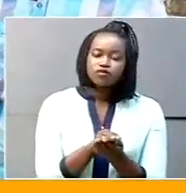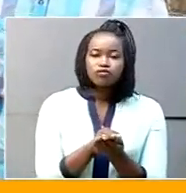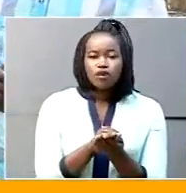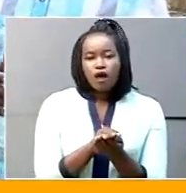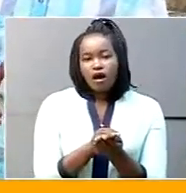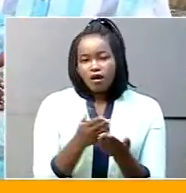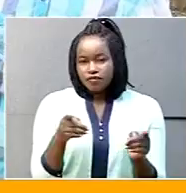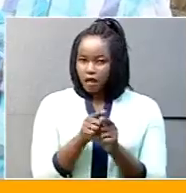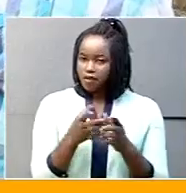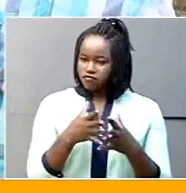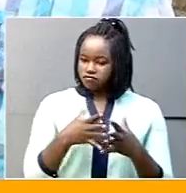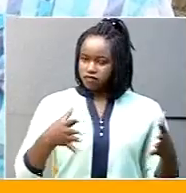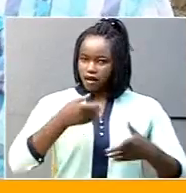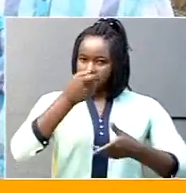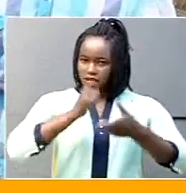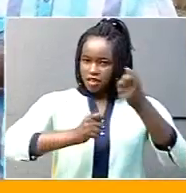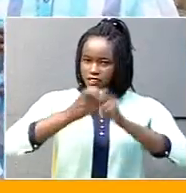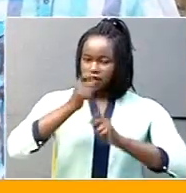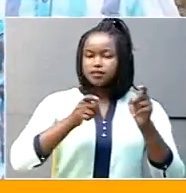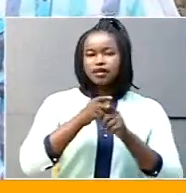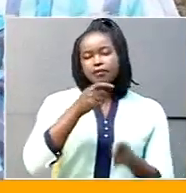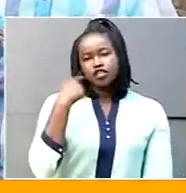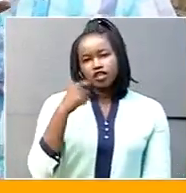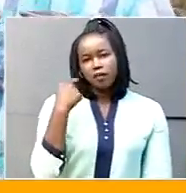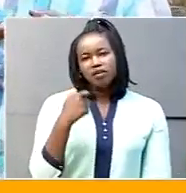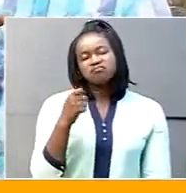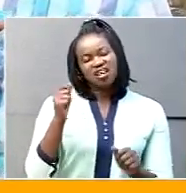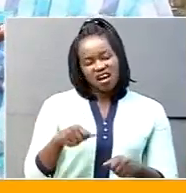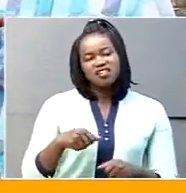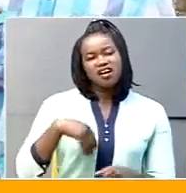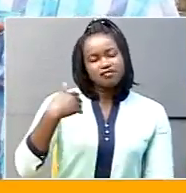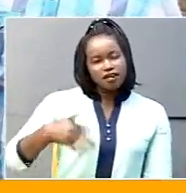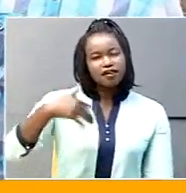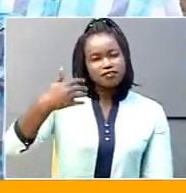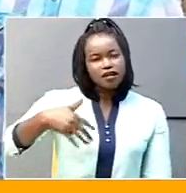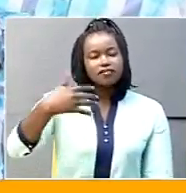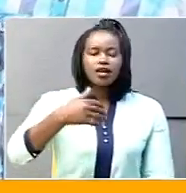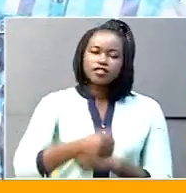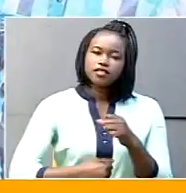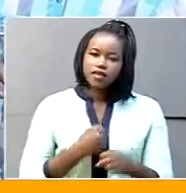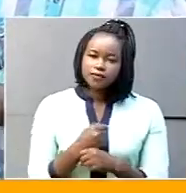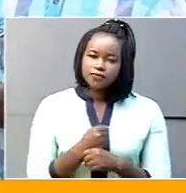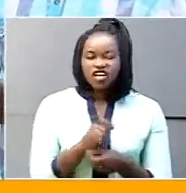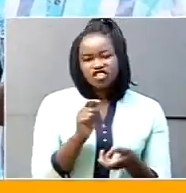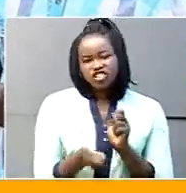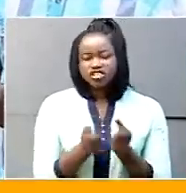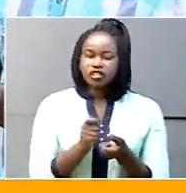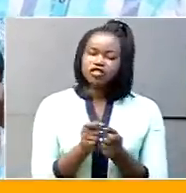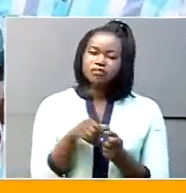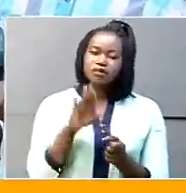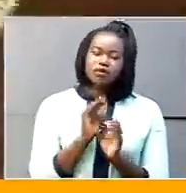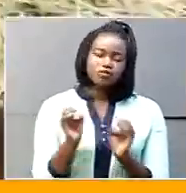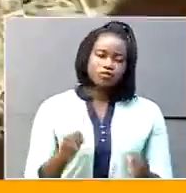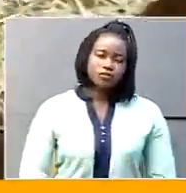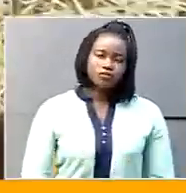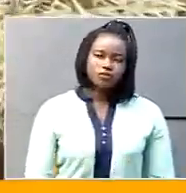milk and beef throughout the year without many changes in the production of animals.